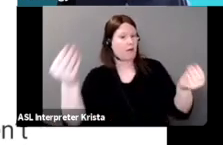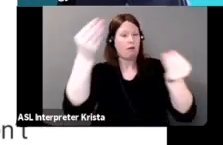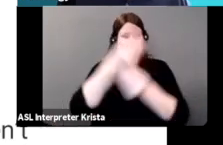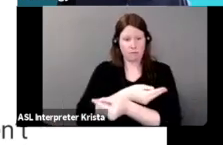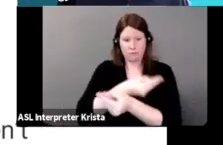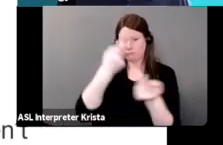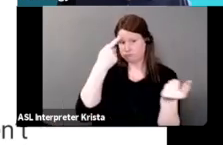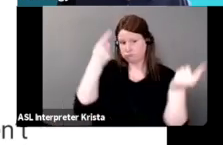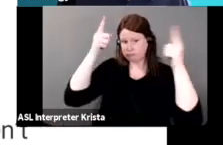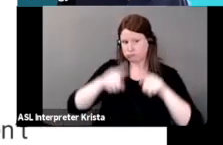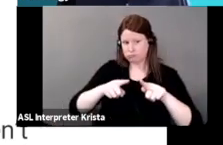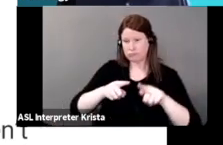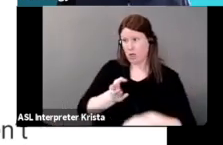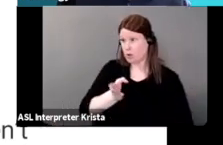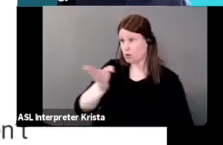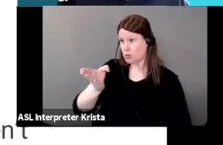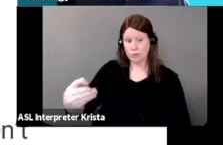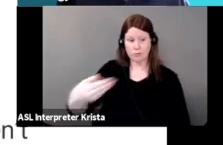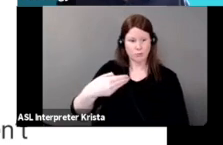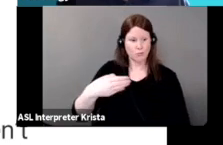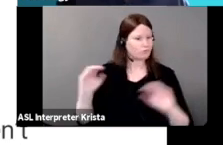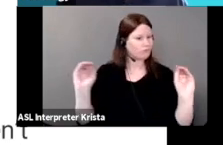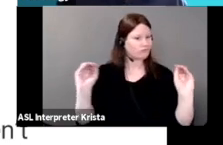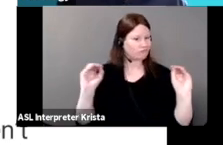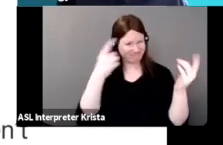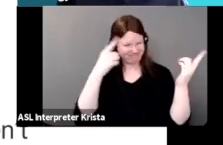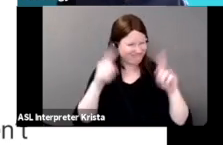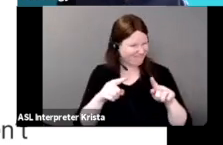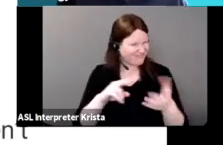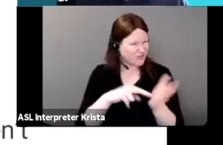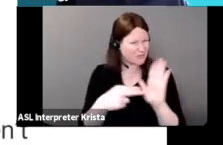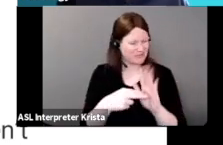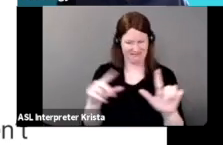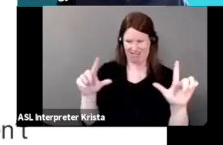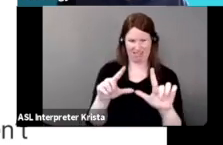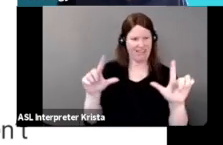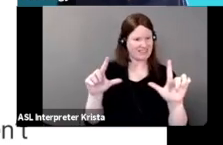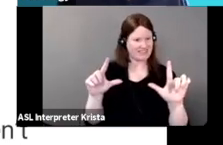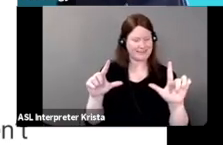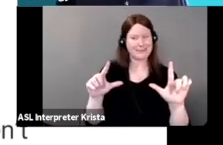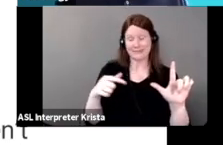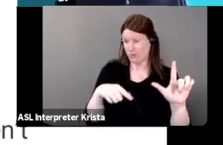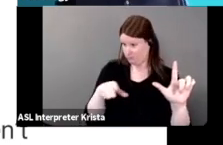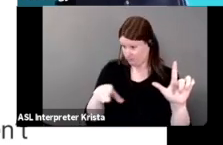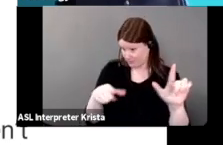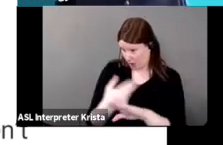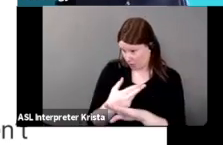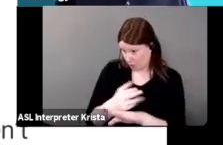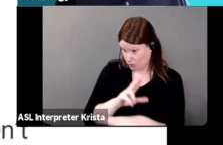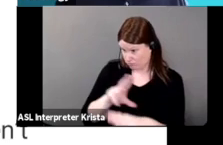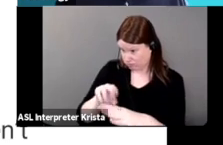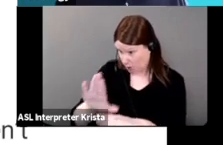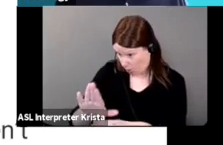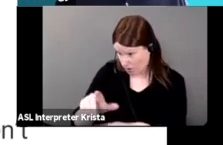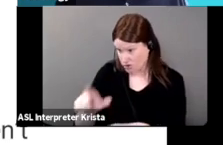not going to sue one another. That's really what a license is. It's an agreement that you're not going to sue someone. And so